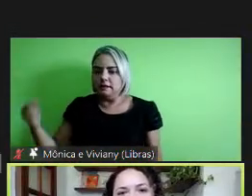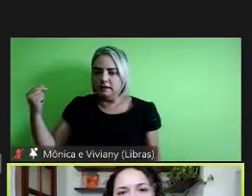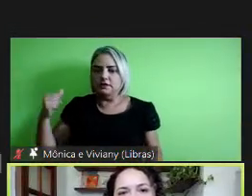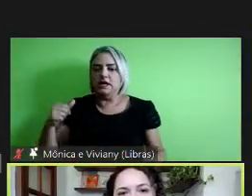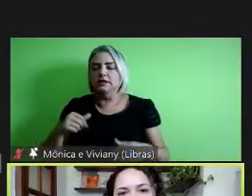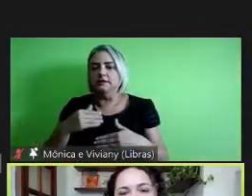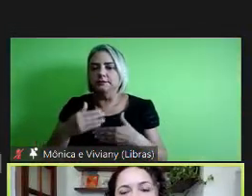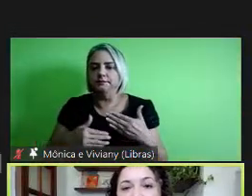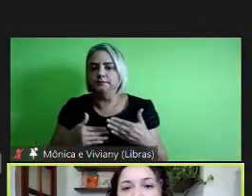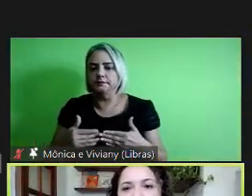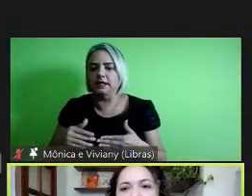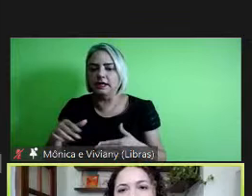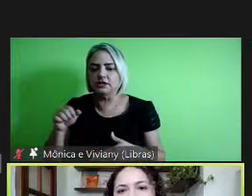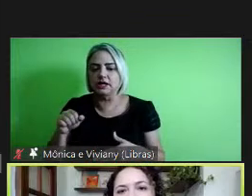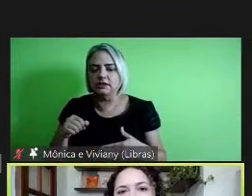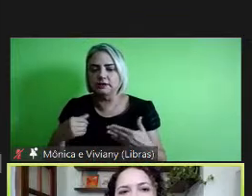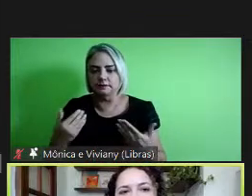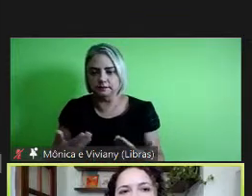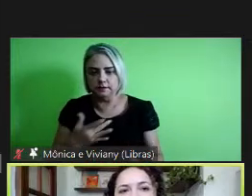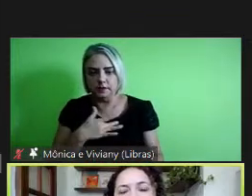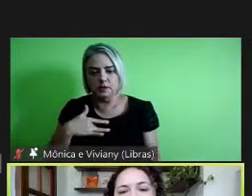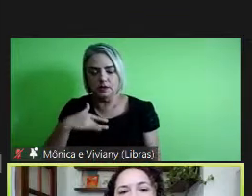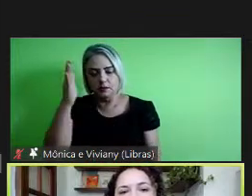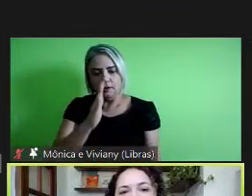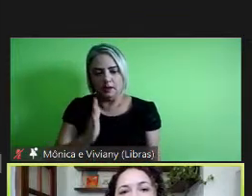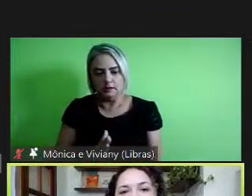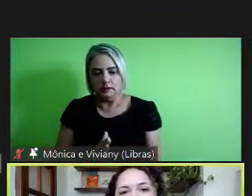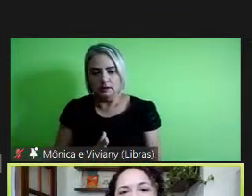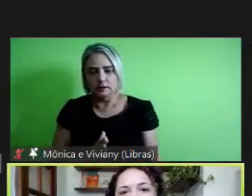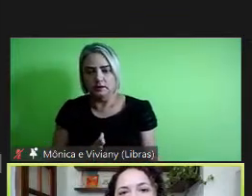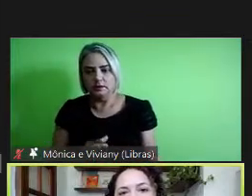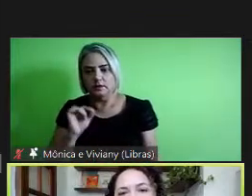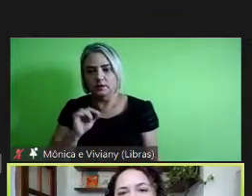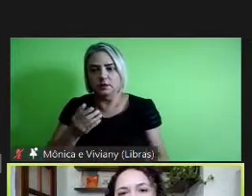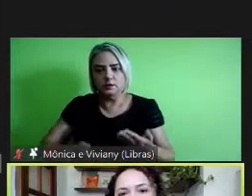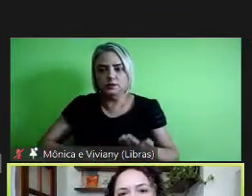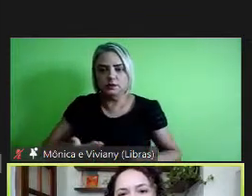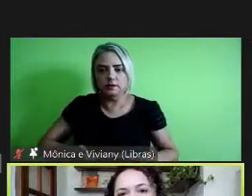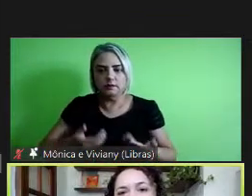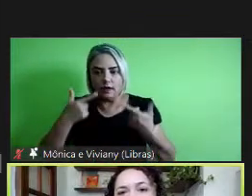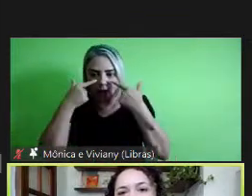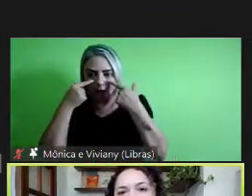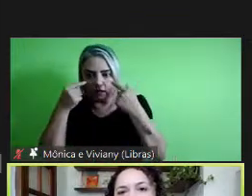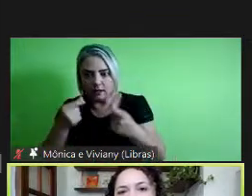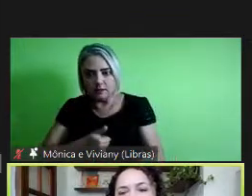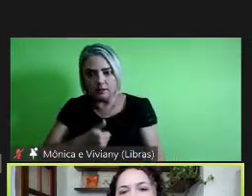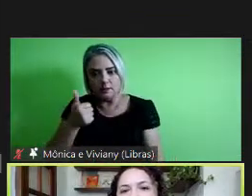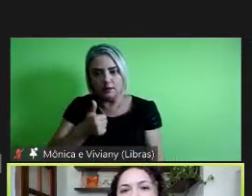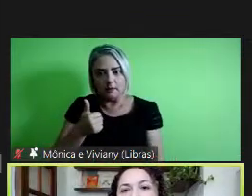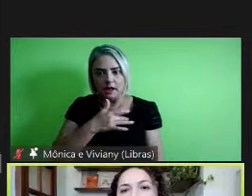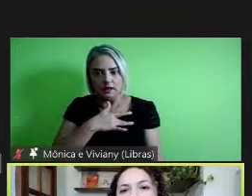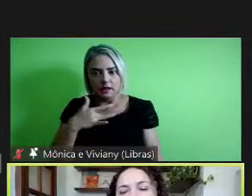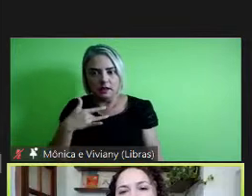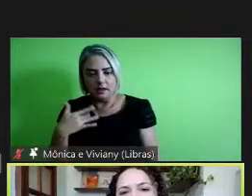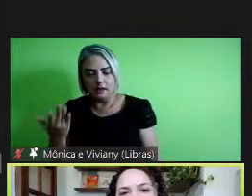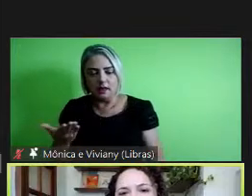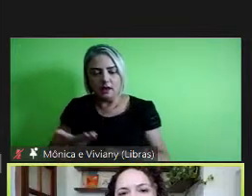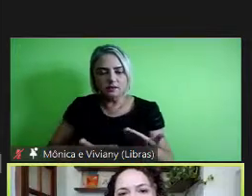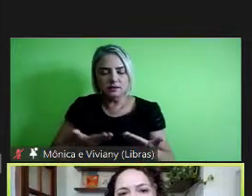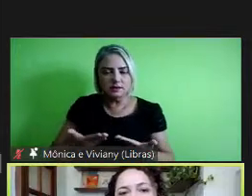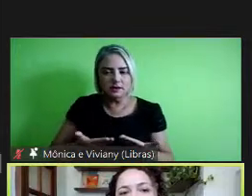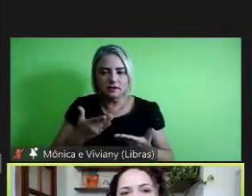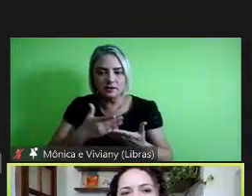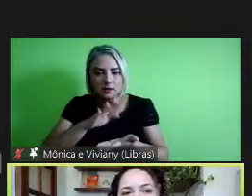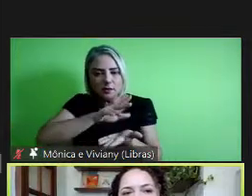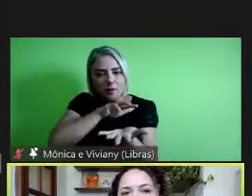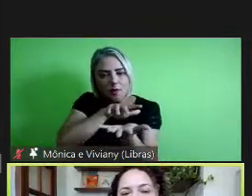they develop the services of our healthcare system. So in Brazil, the services for primary healthcare are